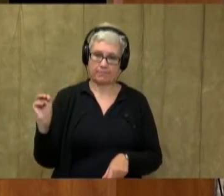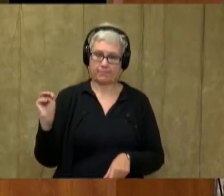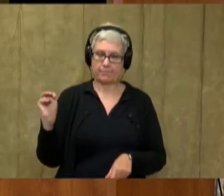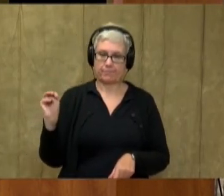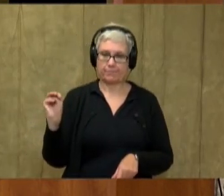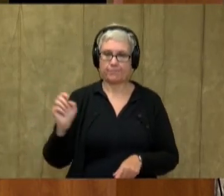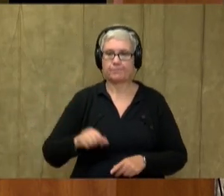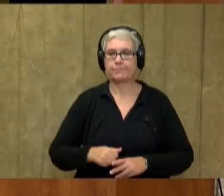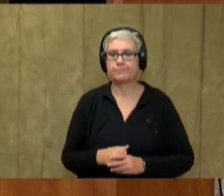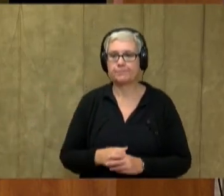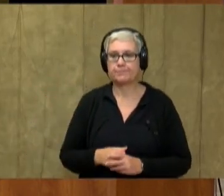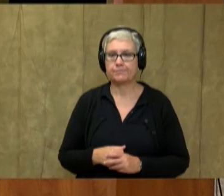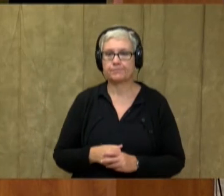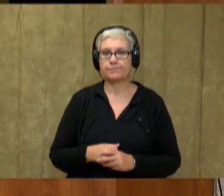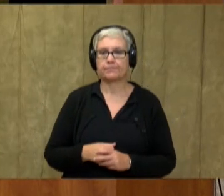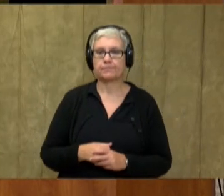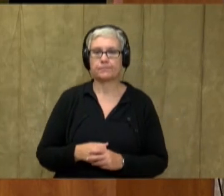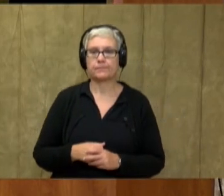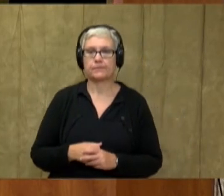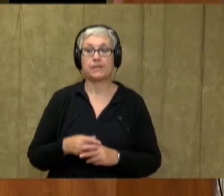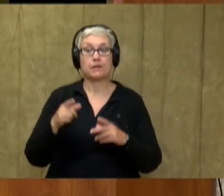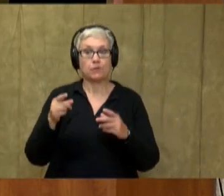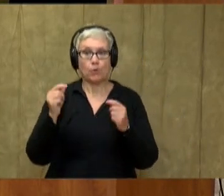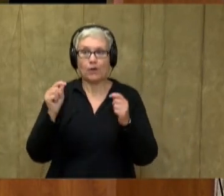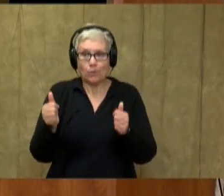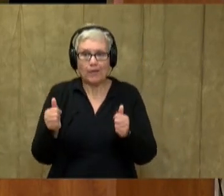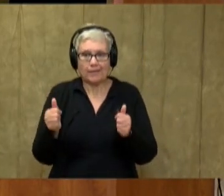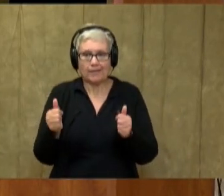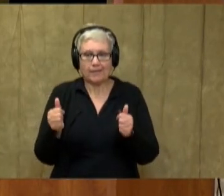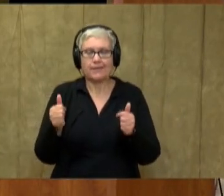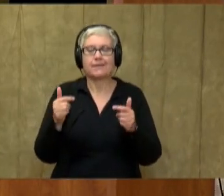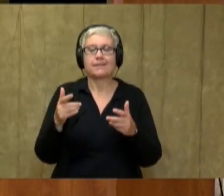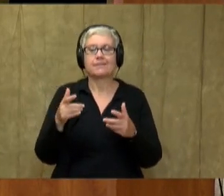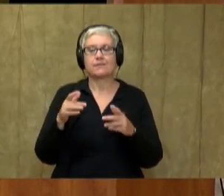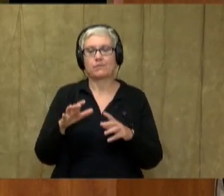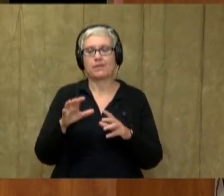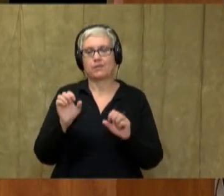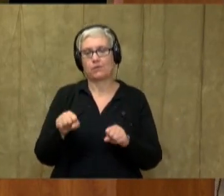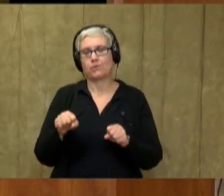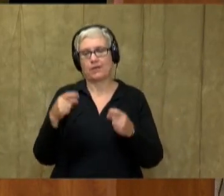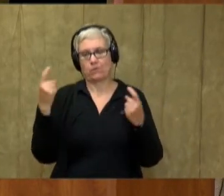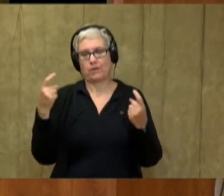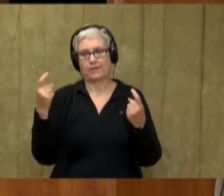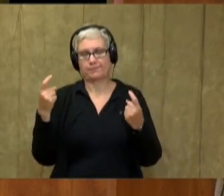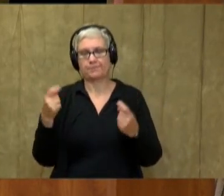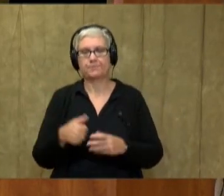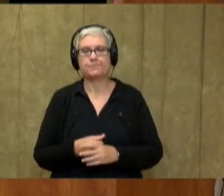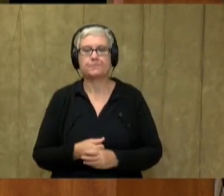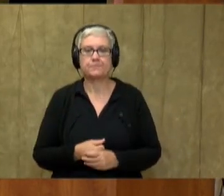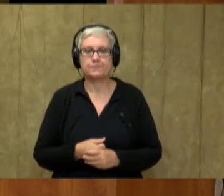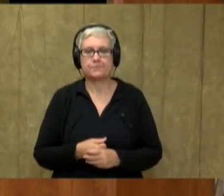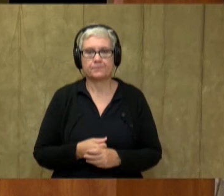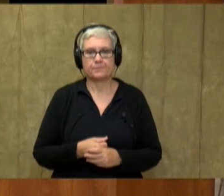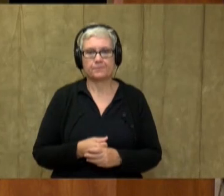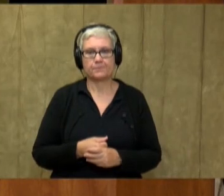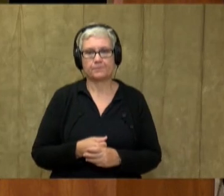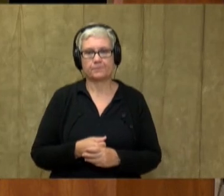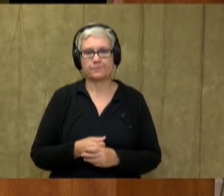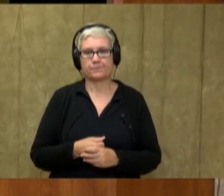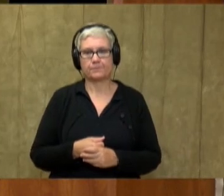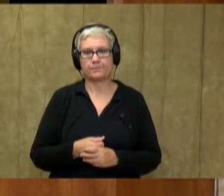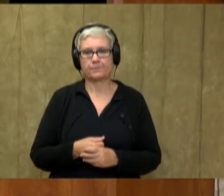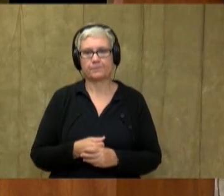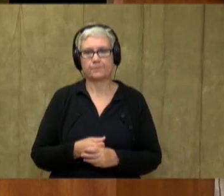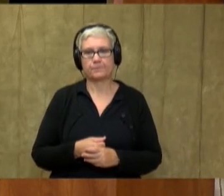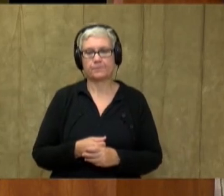mcpsstv@mcpss.com, all right, right away for your chance to win those Chick-fil-A meals and the t-shirts. So here is the